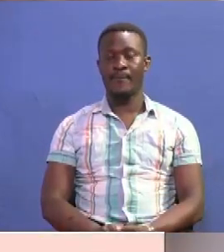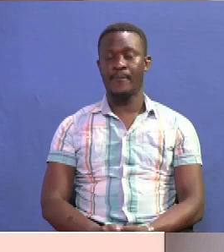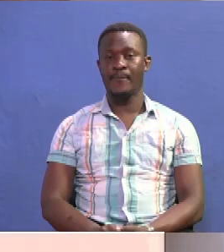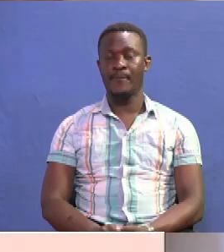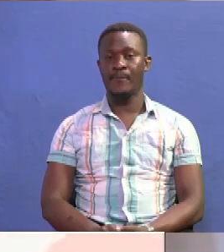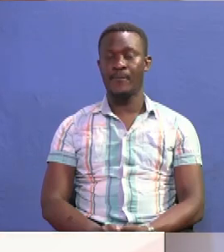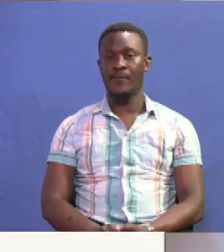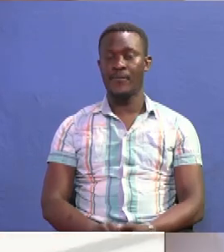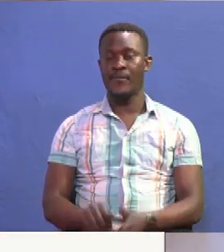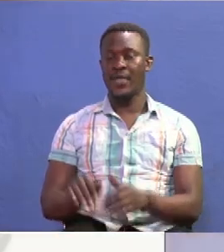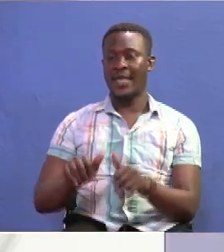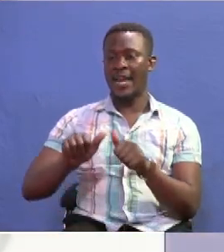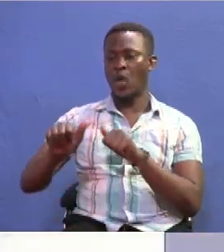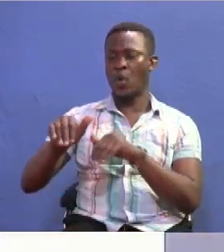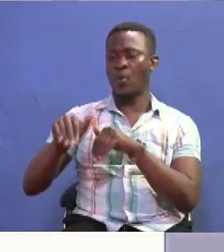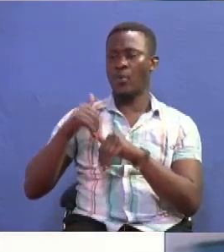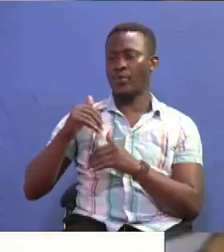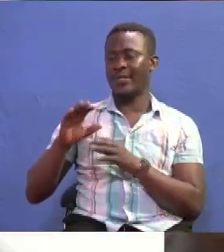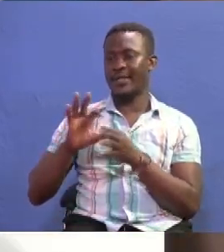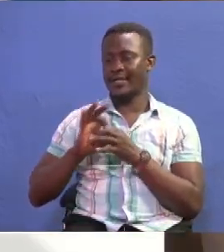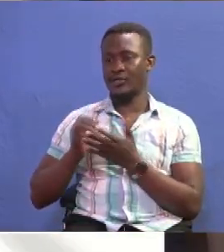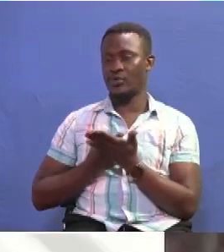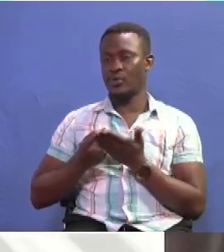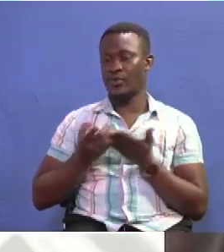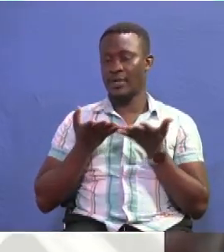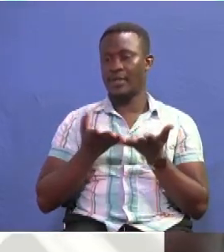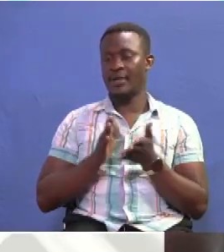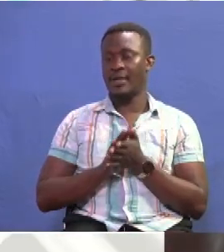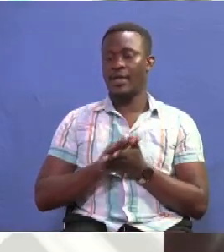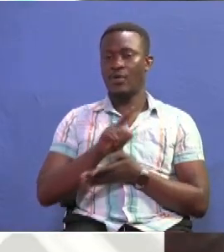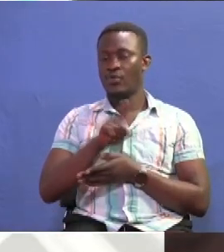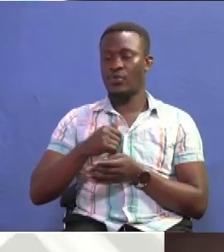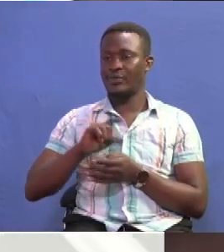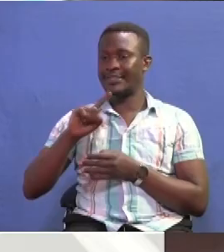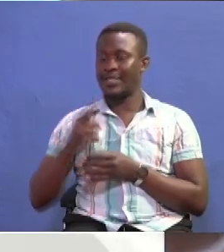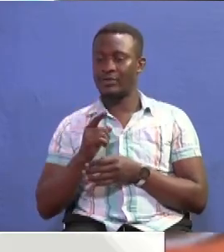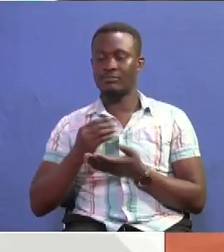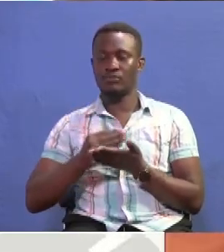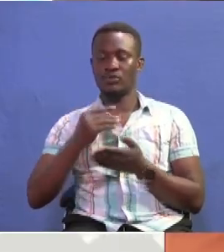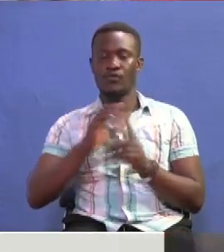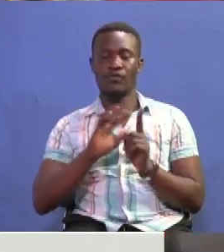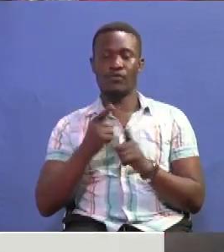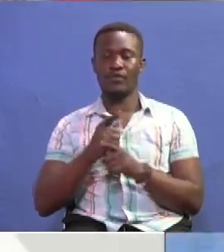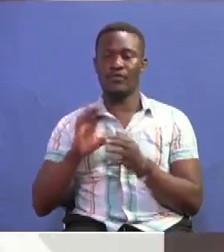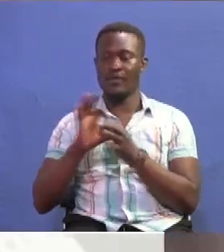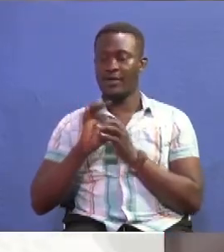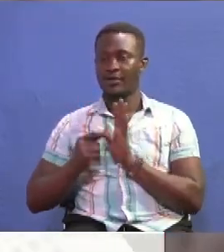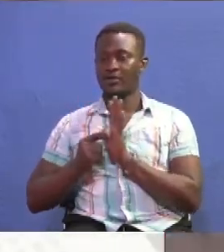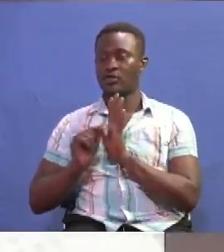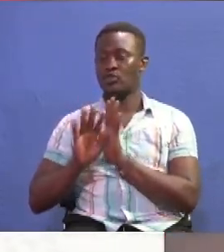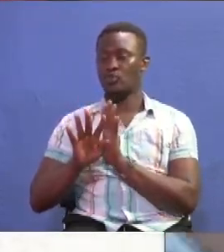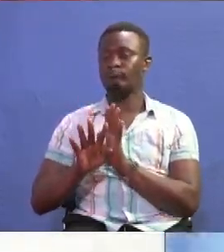The long-awaited cultural week is finally here as thousands of students from diverse cultures showed up